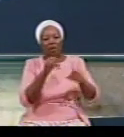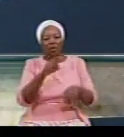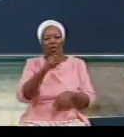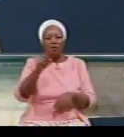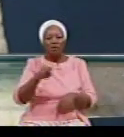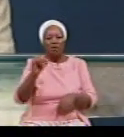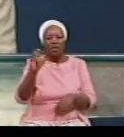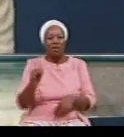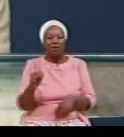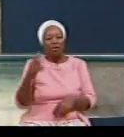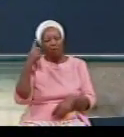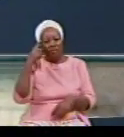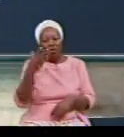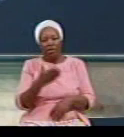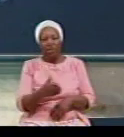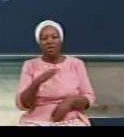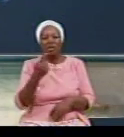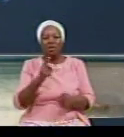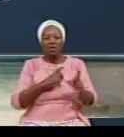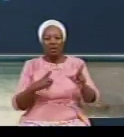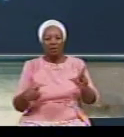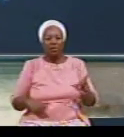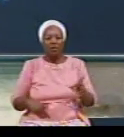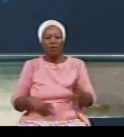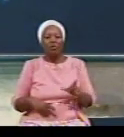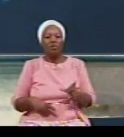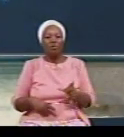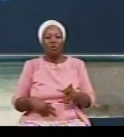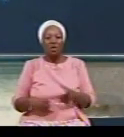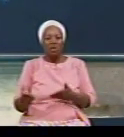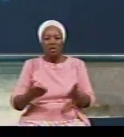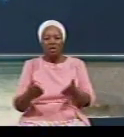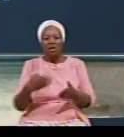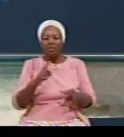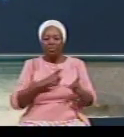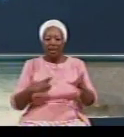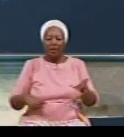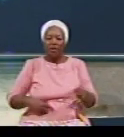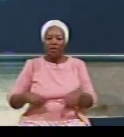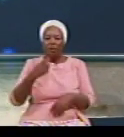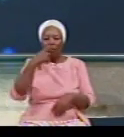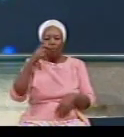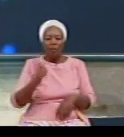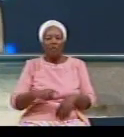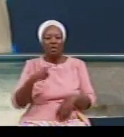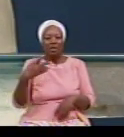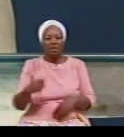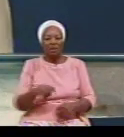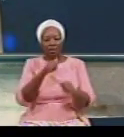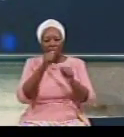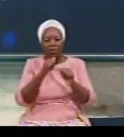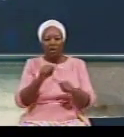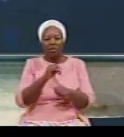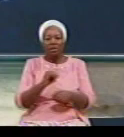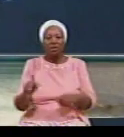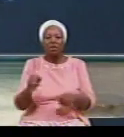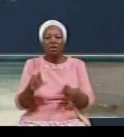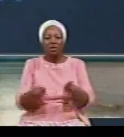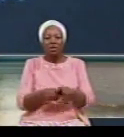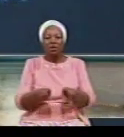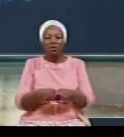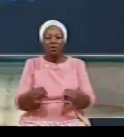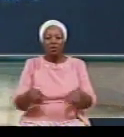there the Lord, here the Lord commanded the blessing, even